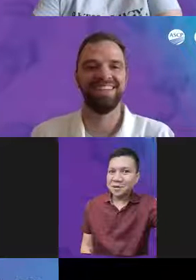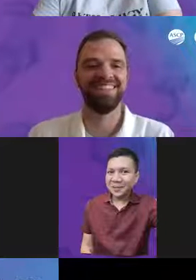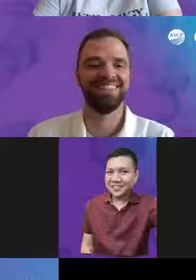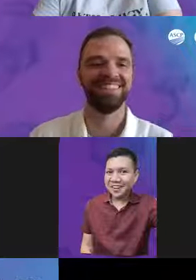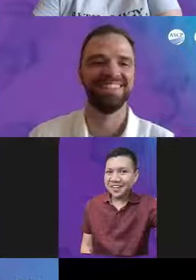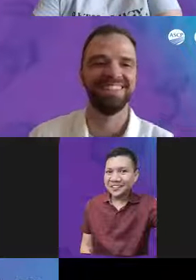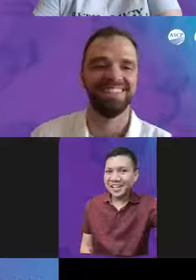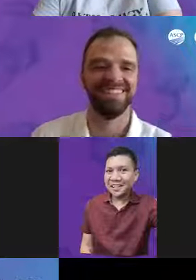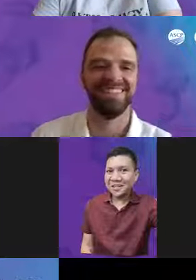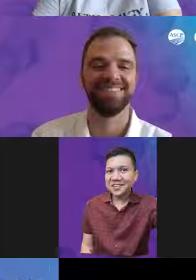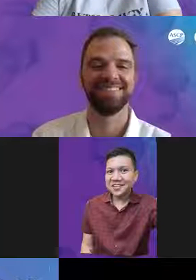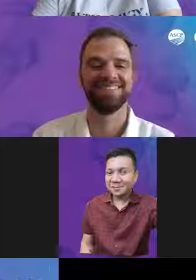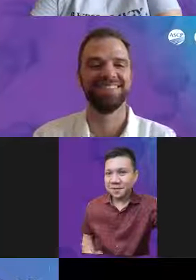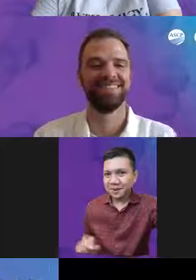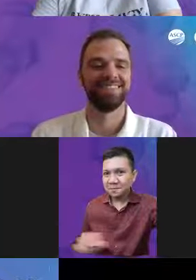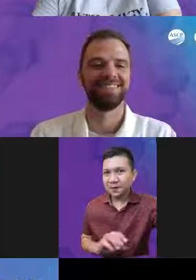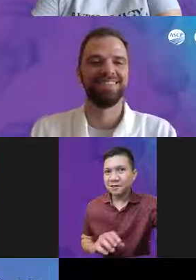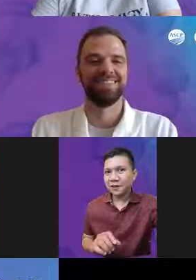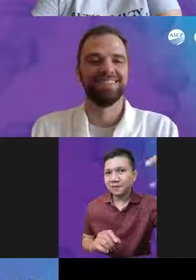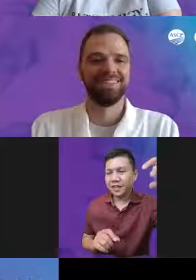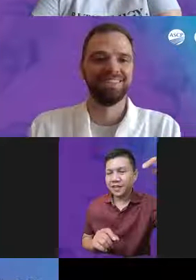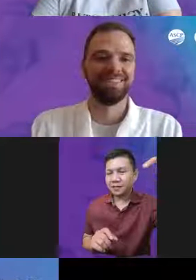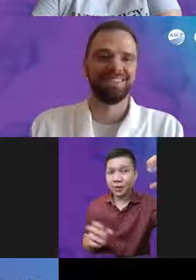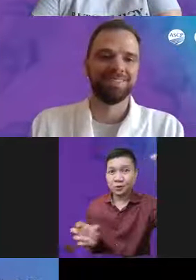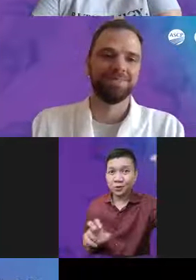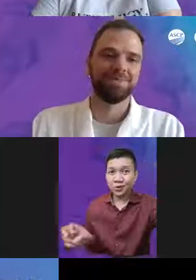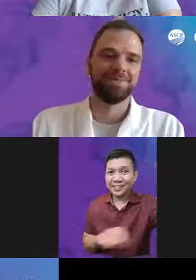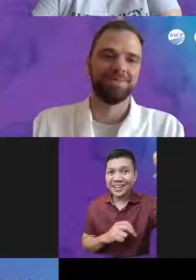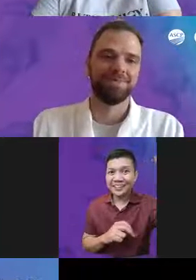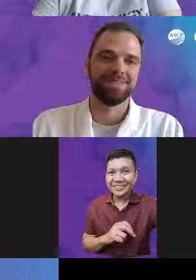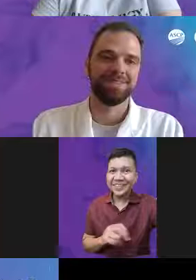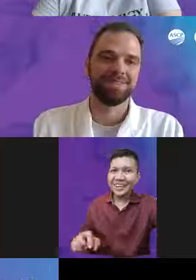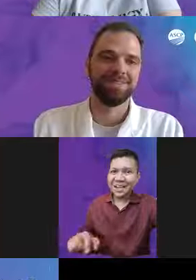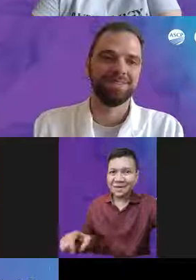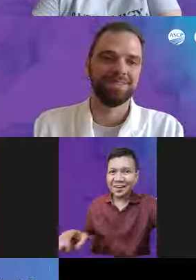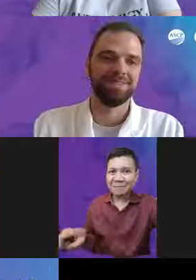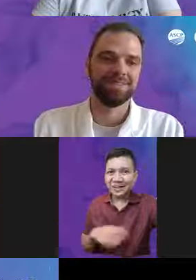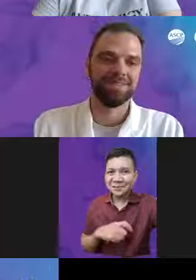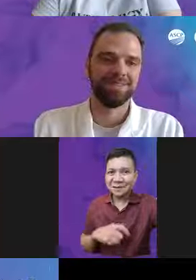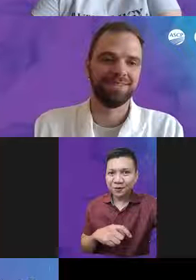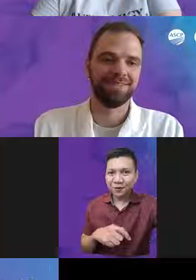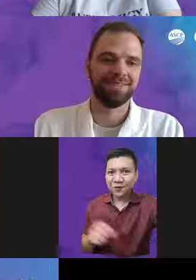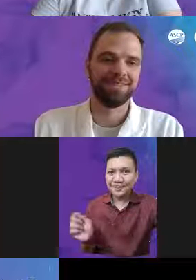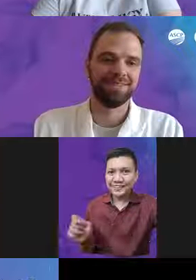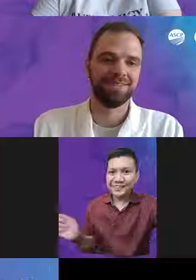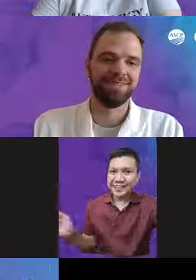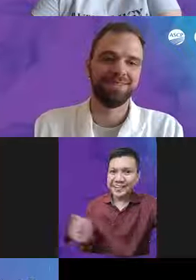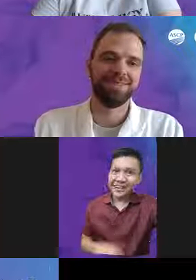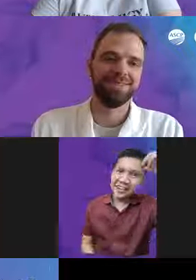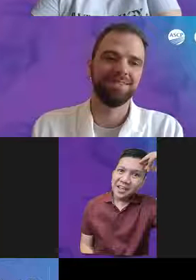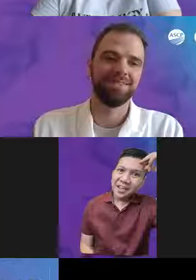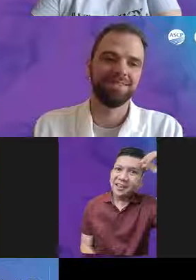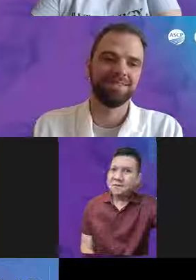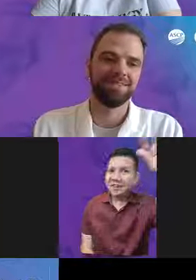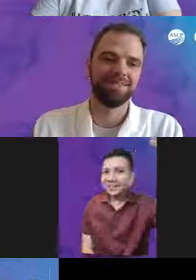one smear I want to share is I shared a smear of the control slides. I made a smear of the control slides and stained